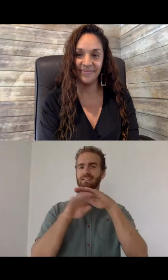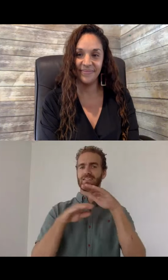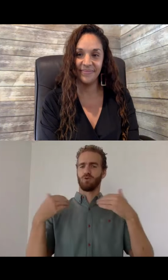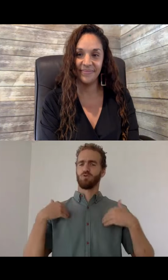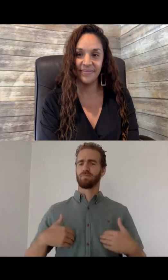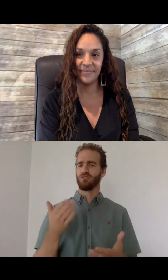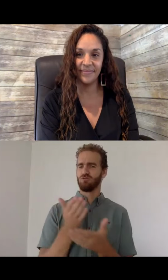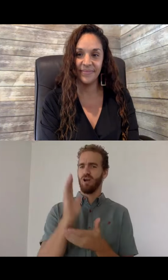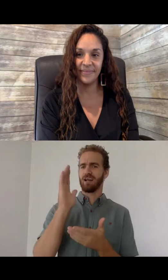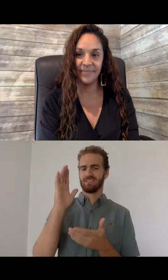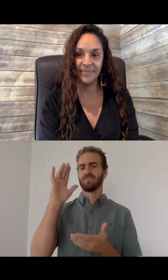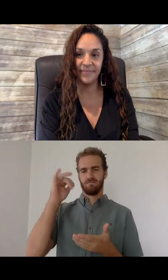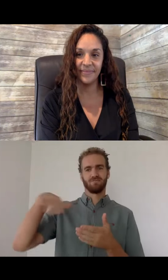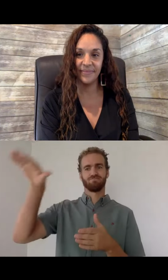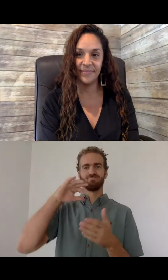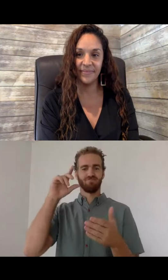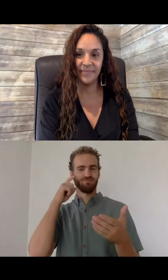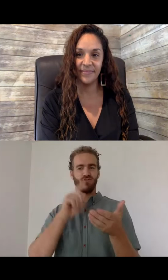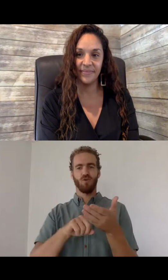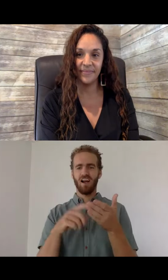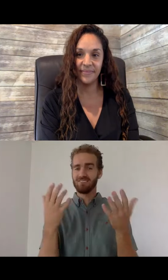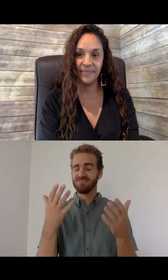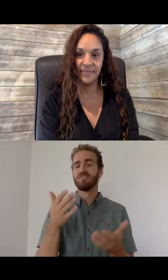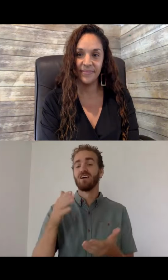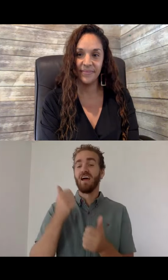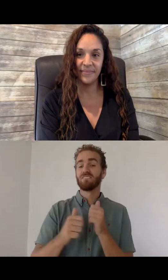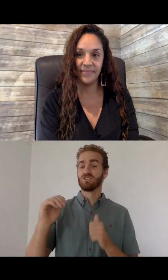We'd like to discuss a little bit about basic human rights.